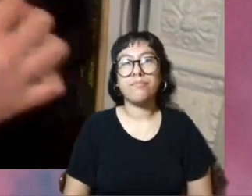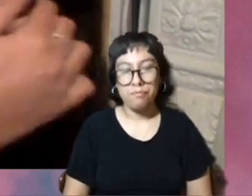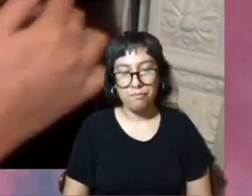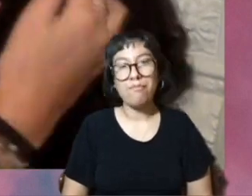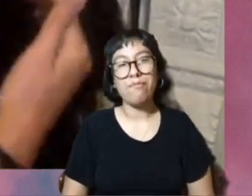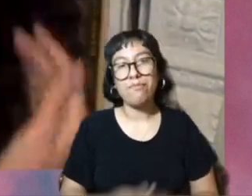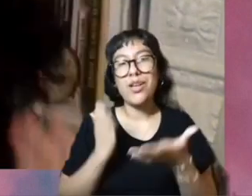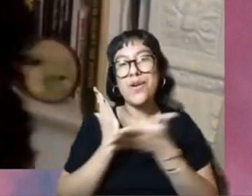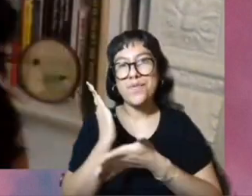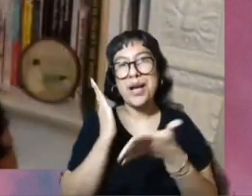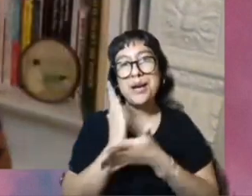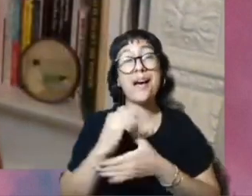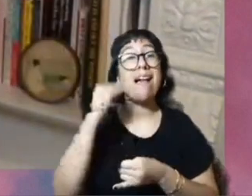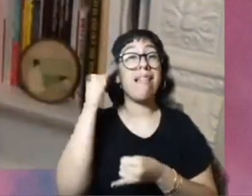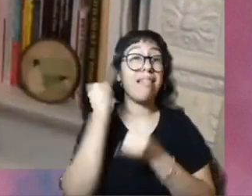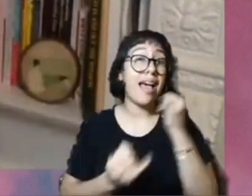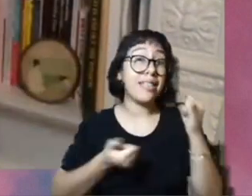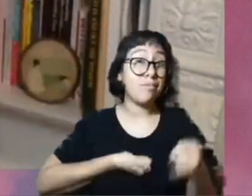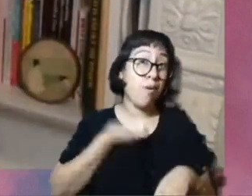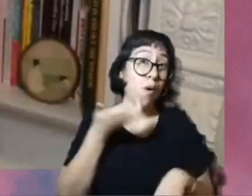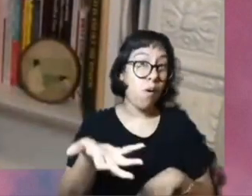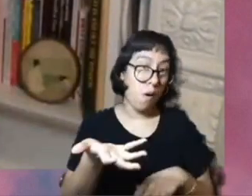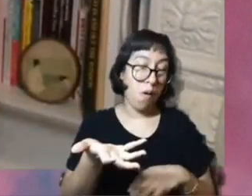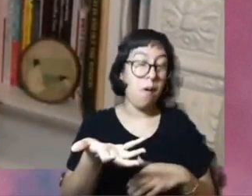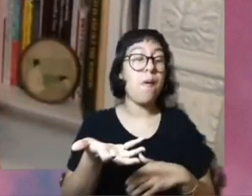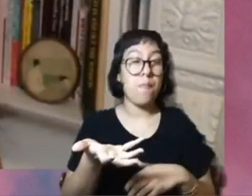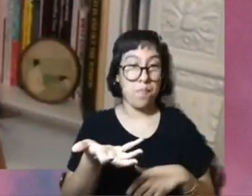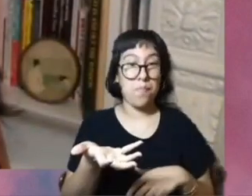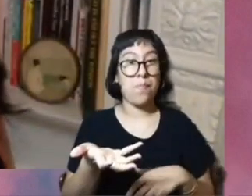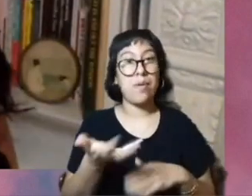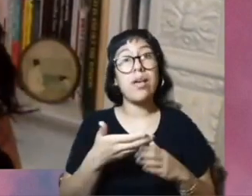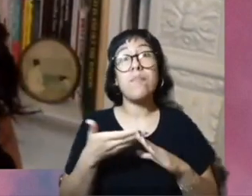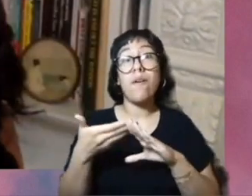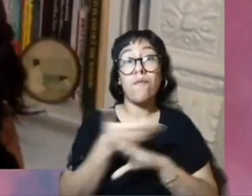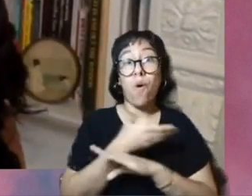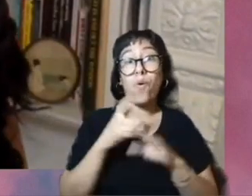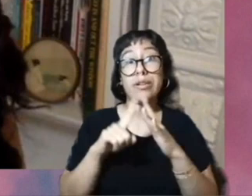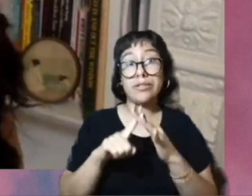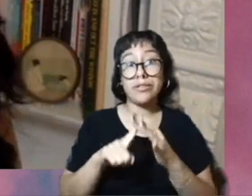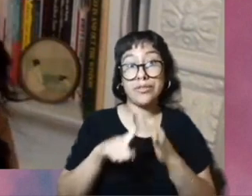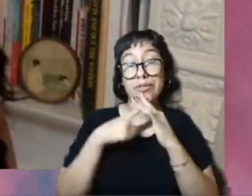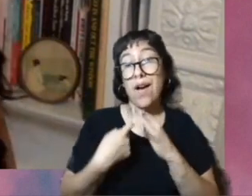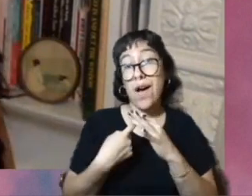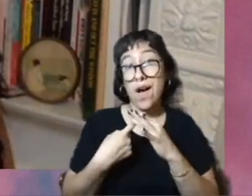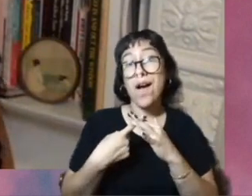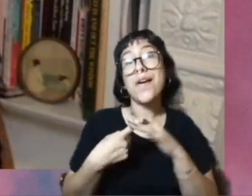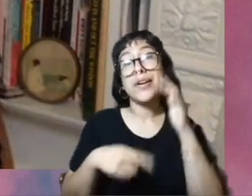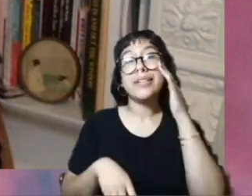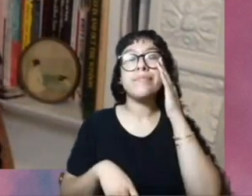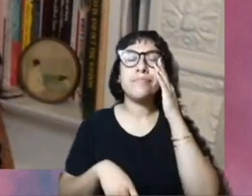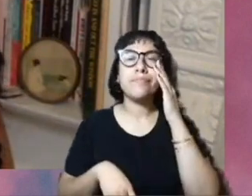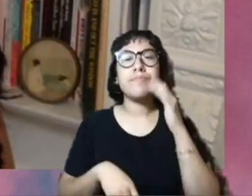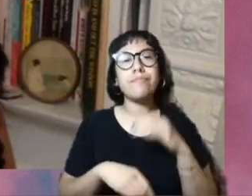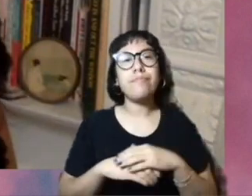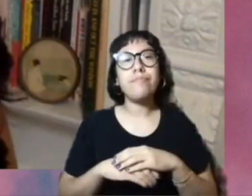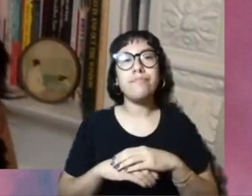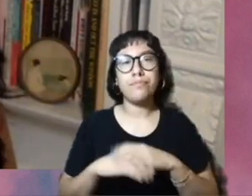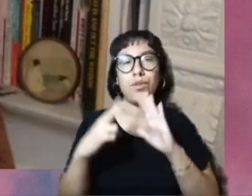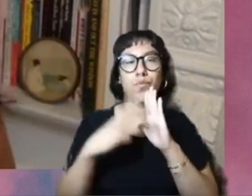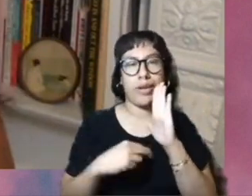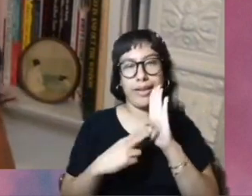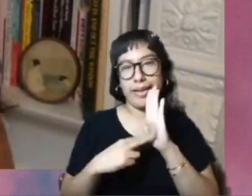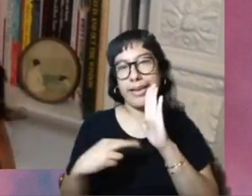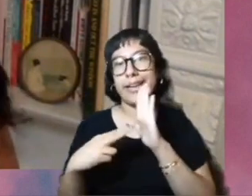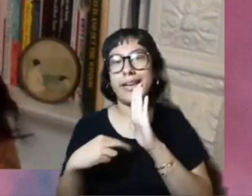All right, I've got one last poem for you. And before I say that last poem, I actually just wanted to read, not